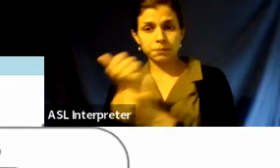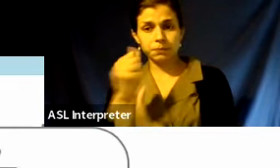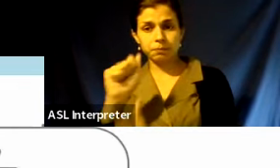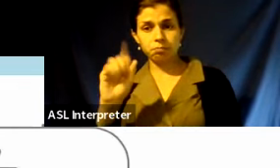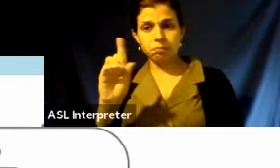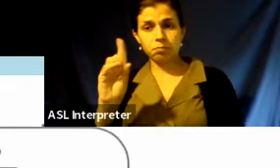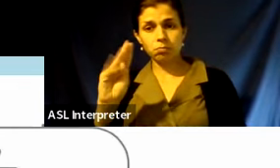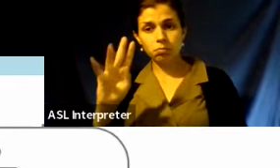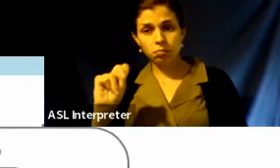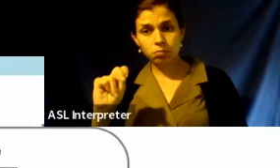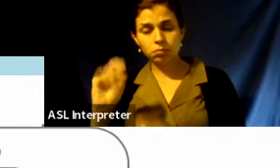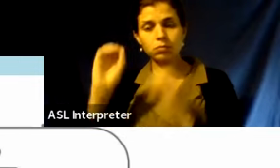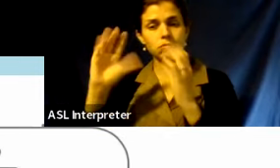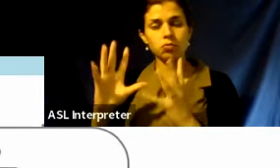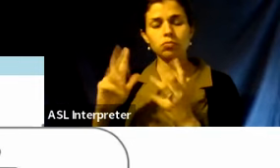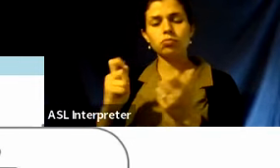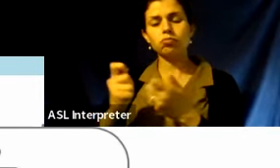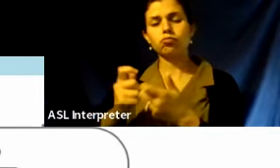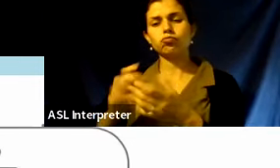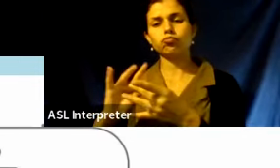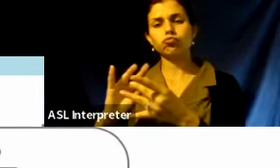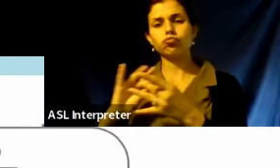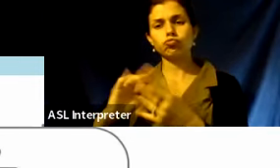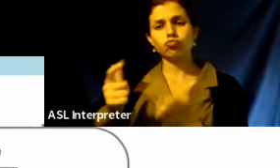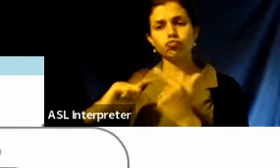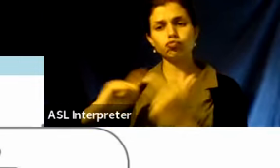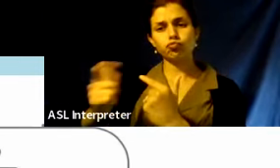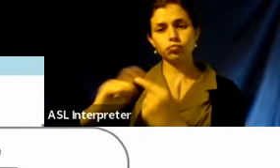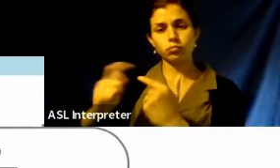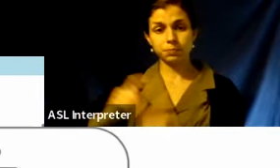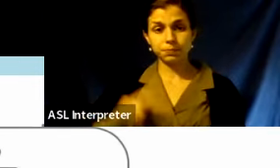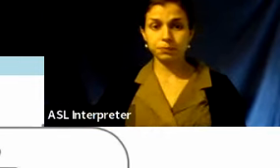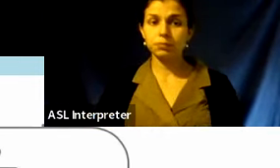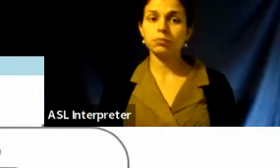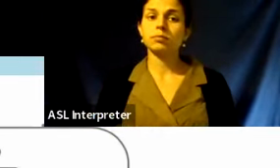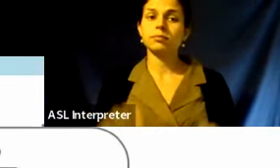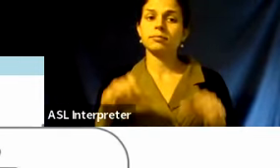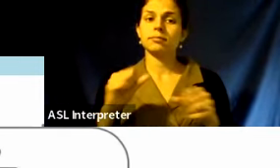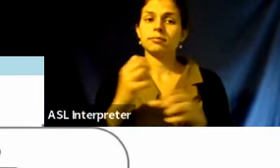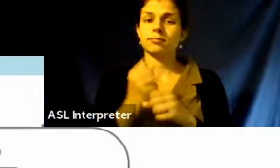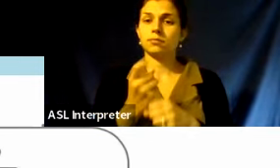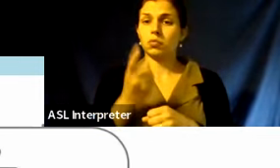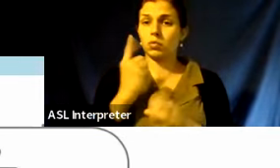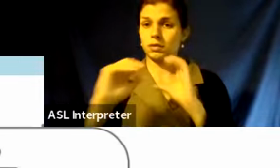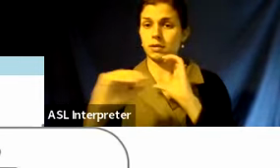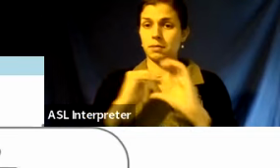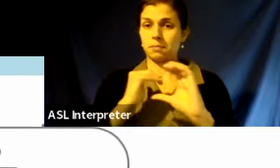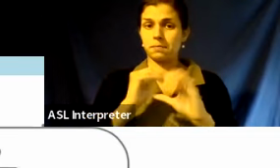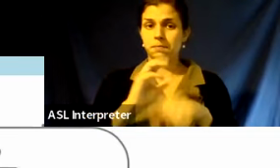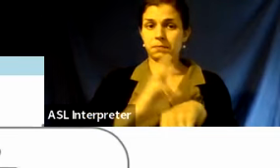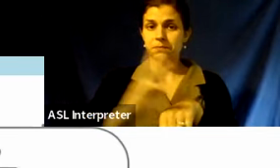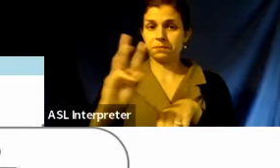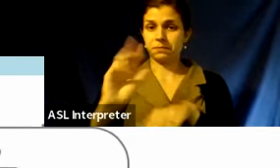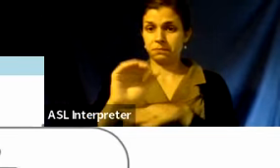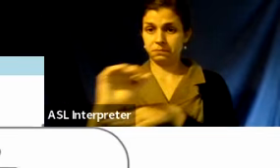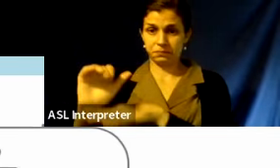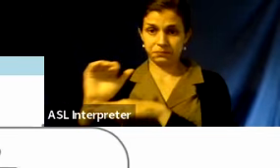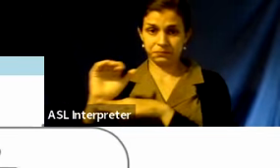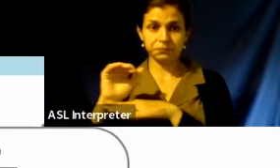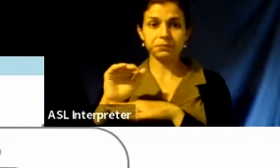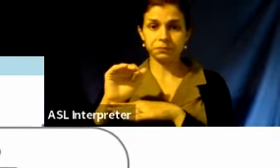You can set to receive an email digest where you'll get one email at 6:00 p.m. that